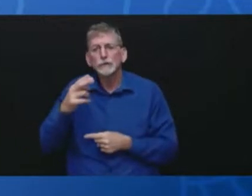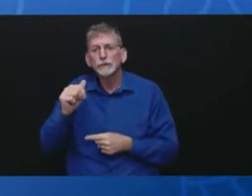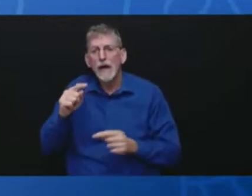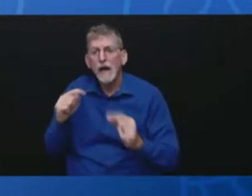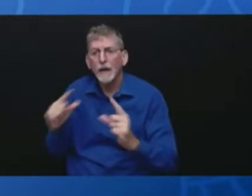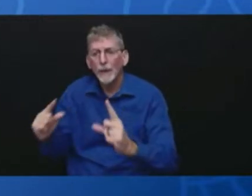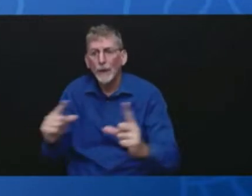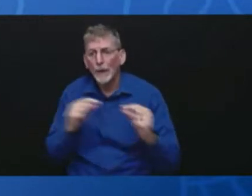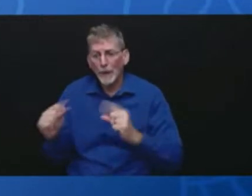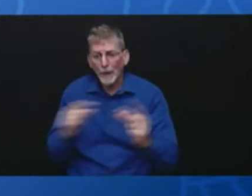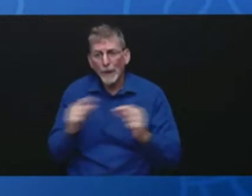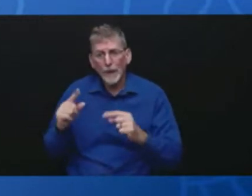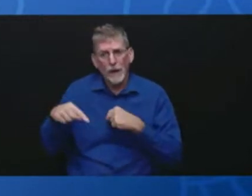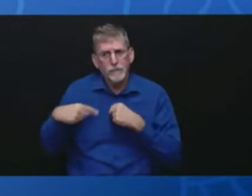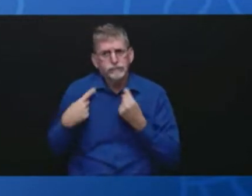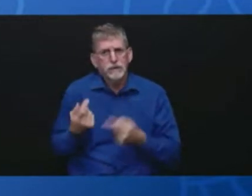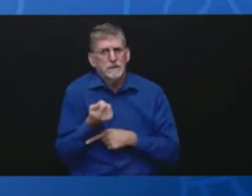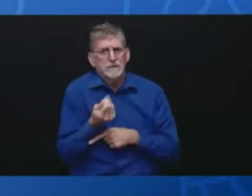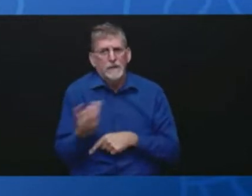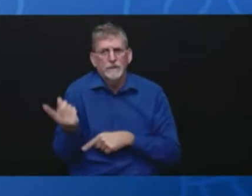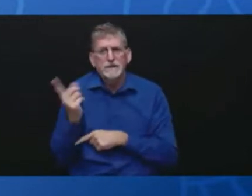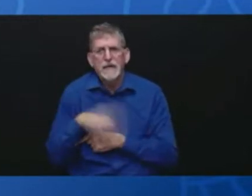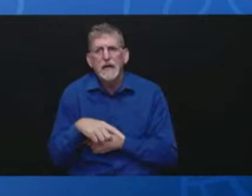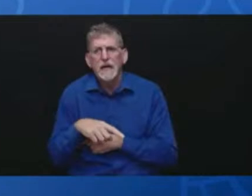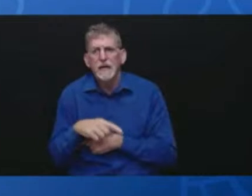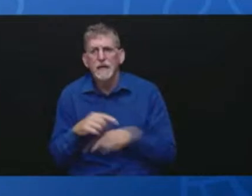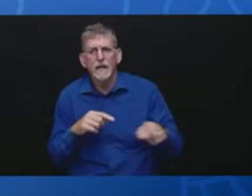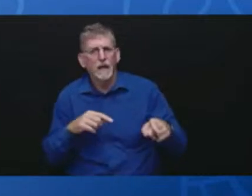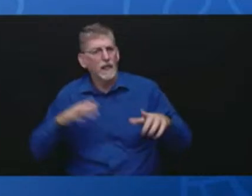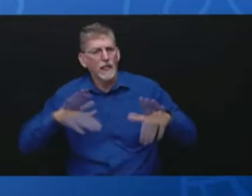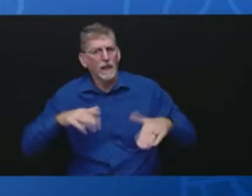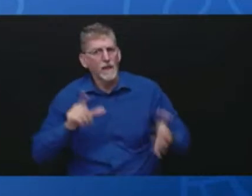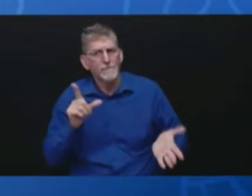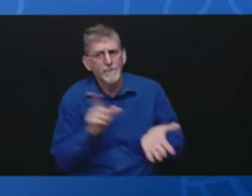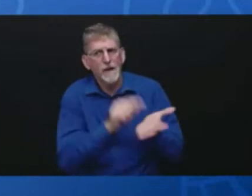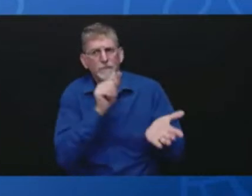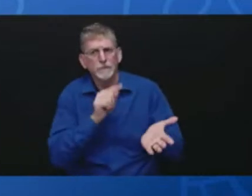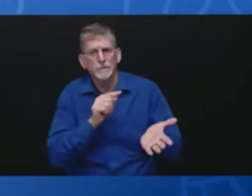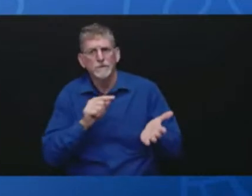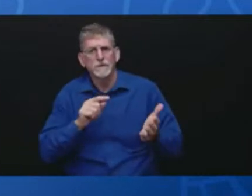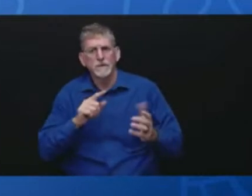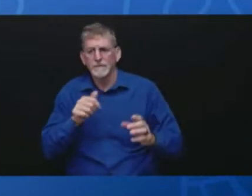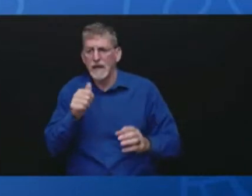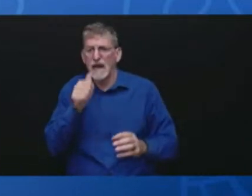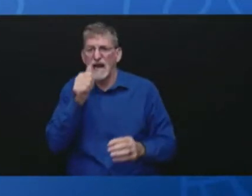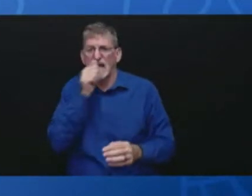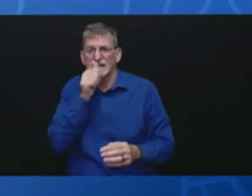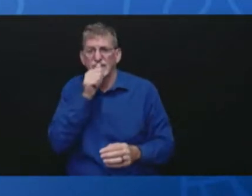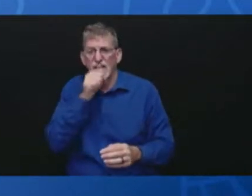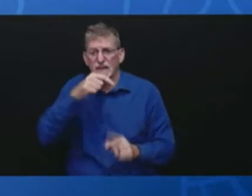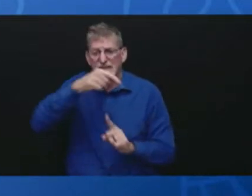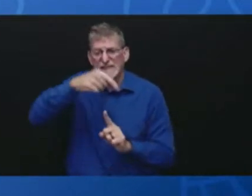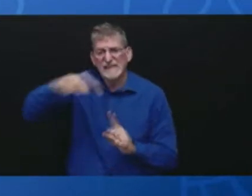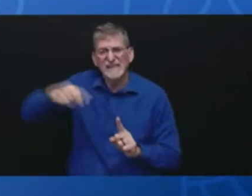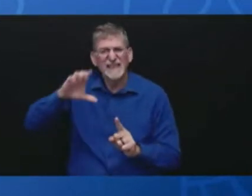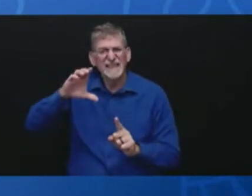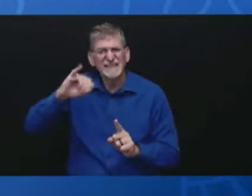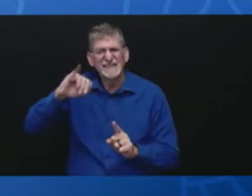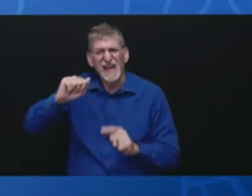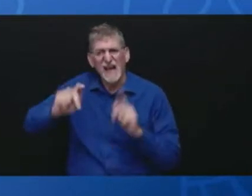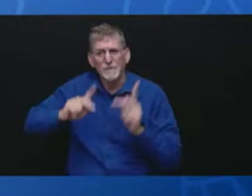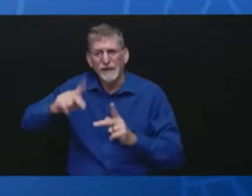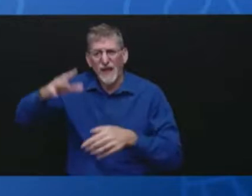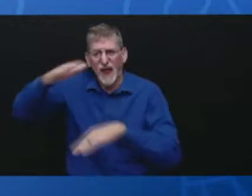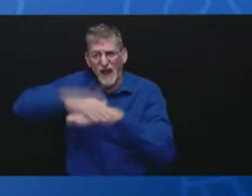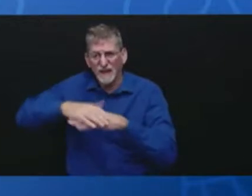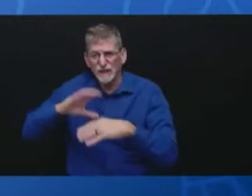not publicize any of the classified members, CIA people who were on this chat, nor any of the